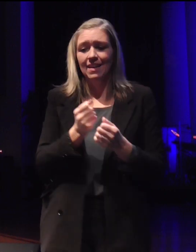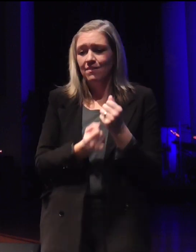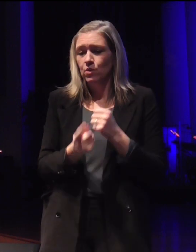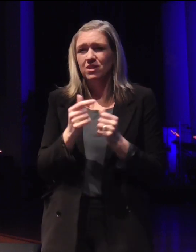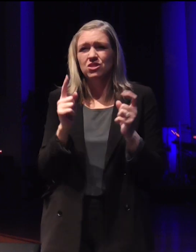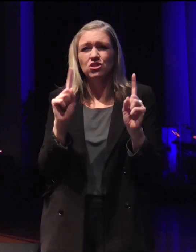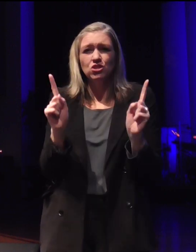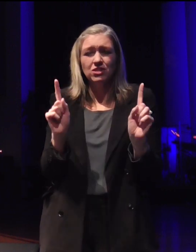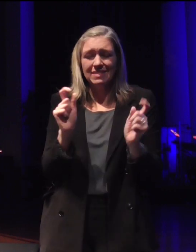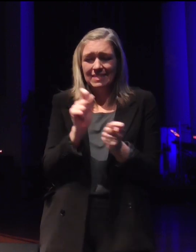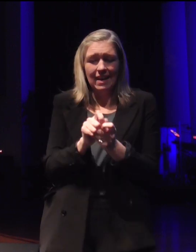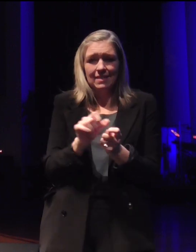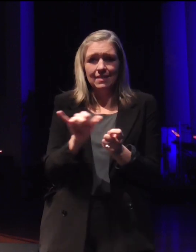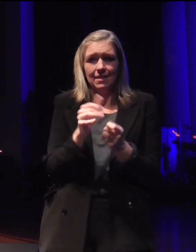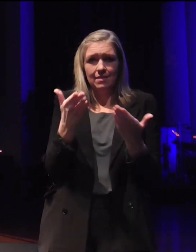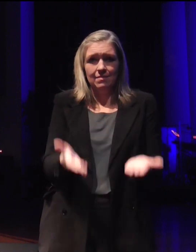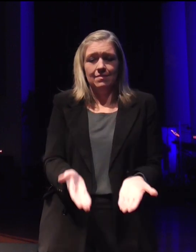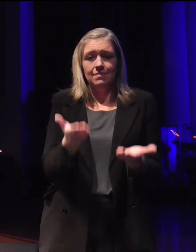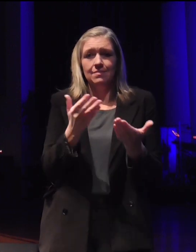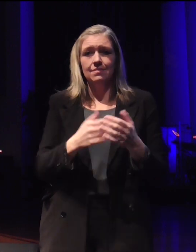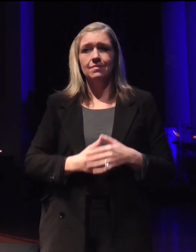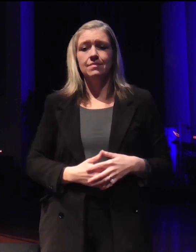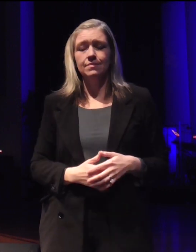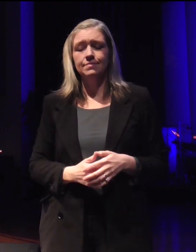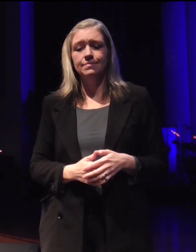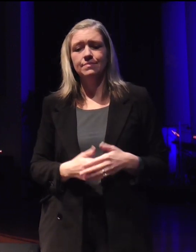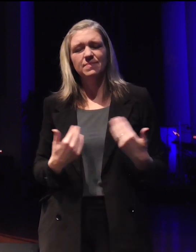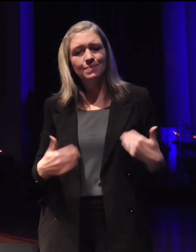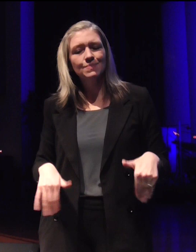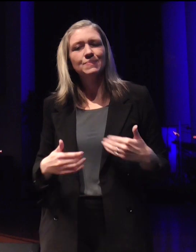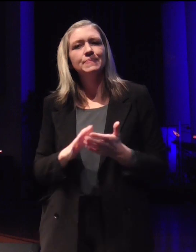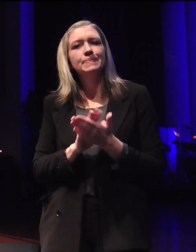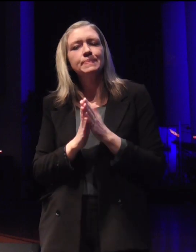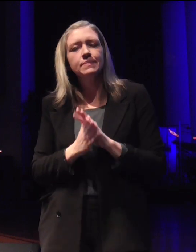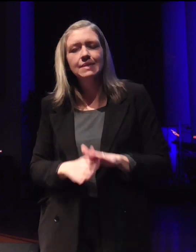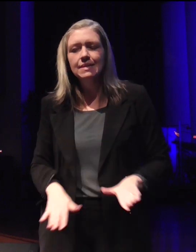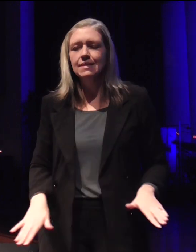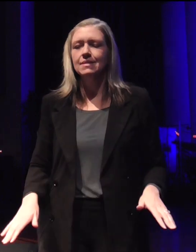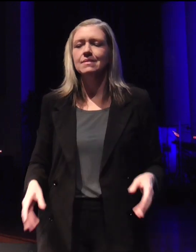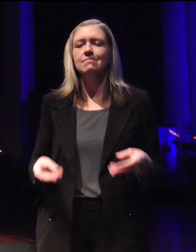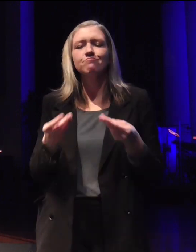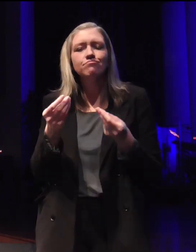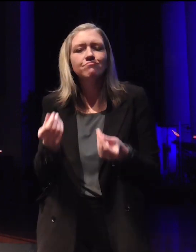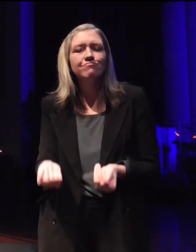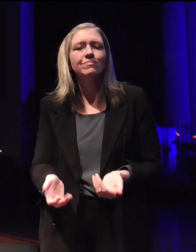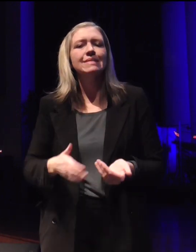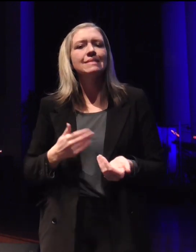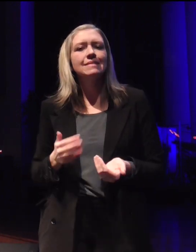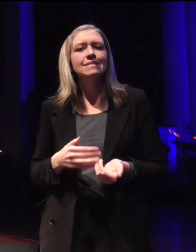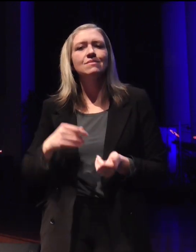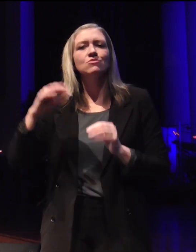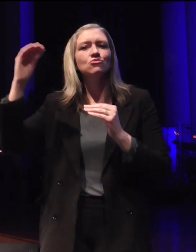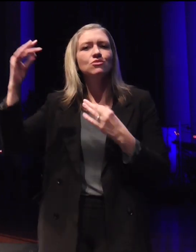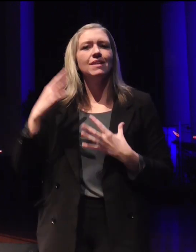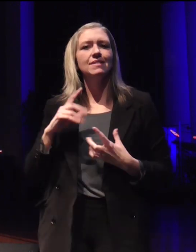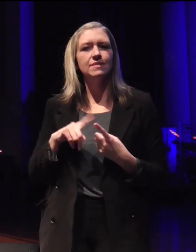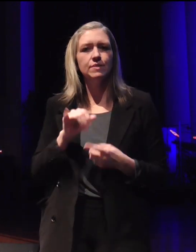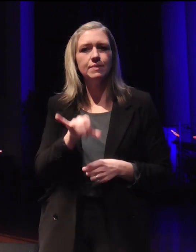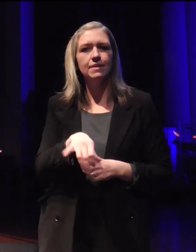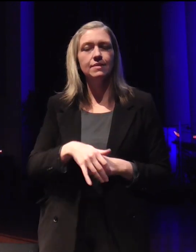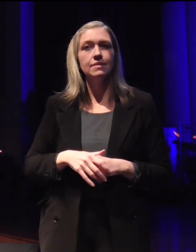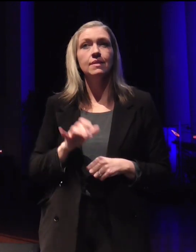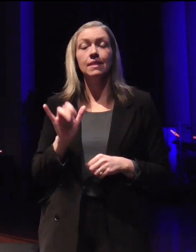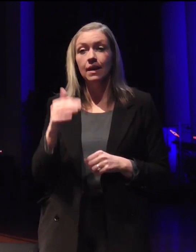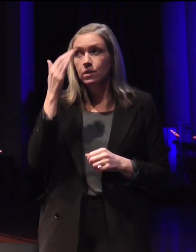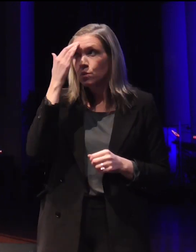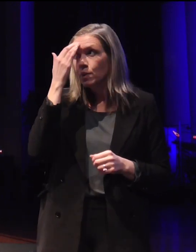they are. Oh, what peace, what ease, what grace comes from that. And so we stand in that